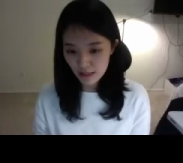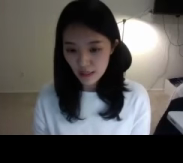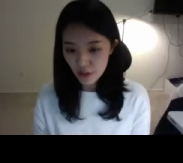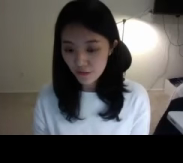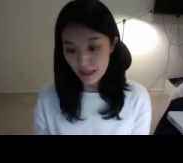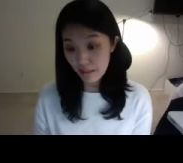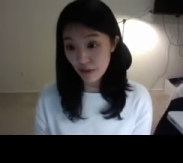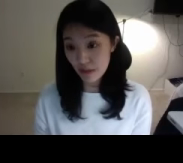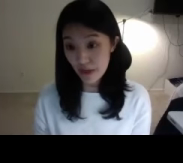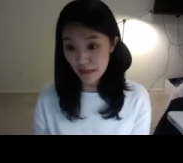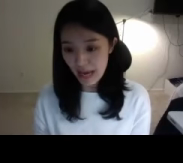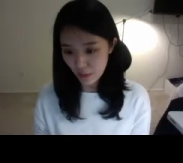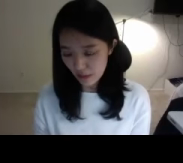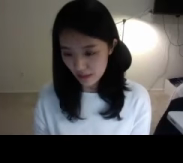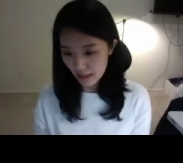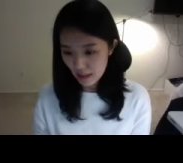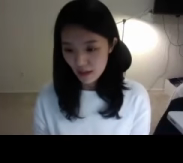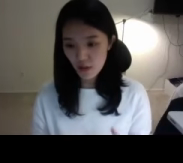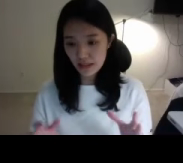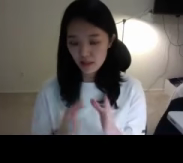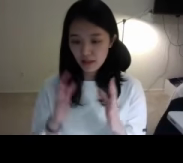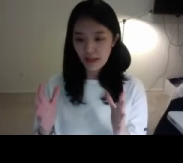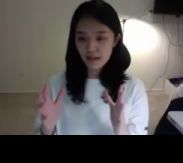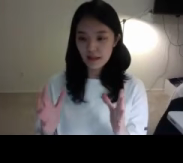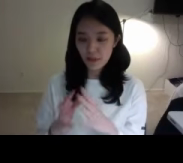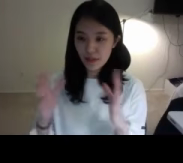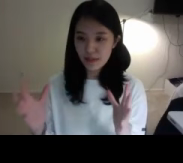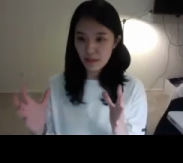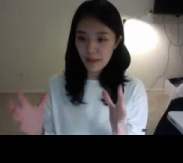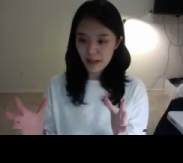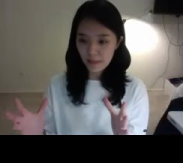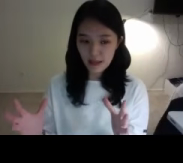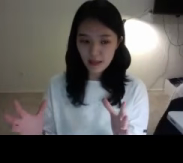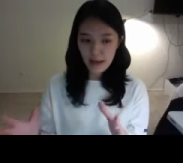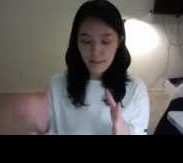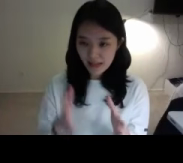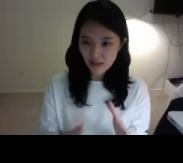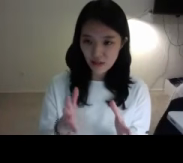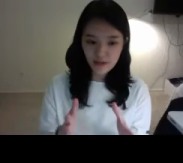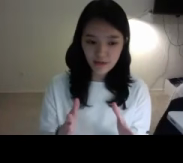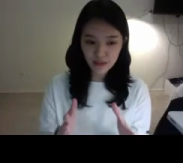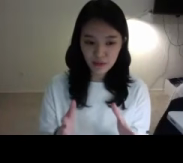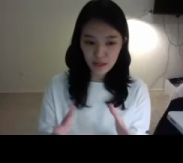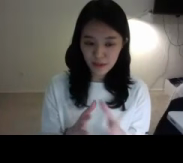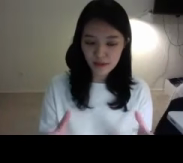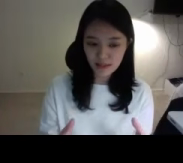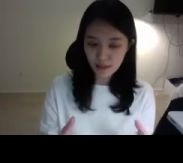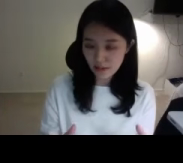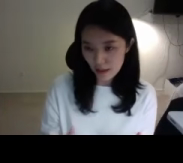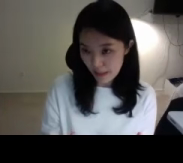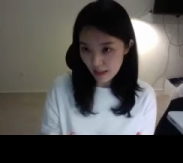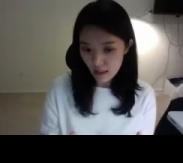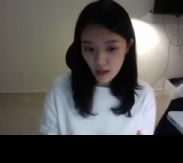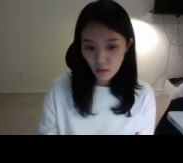question was, do phonetic measures vary categorically? So at certain rates, they're produced as a big IP, and past a certain threshold, they're produced as a